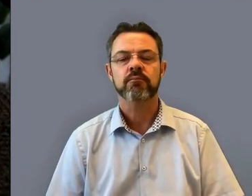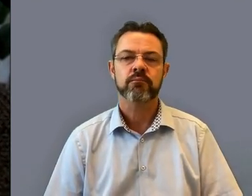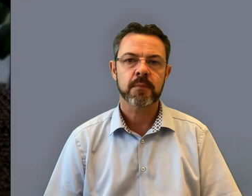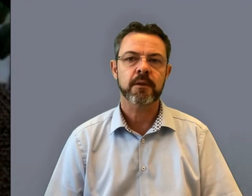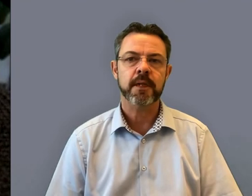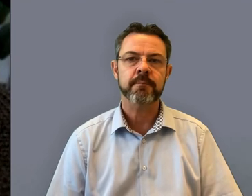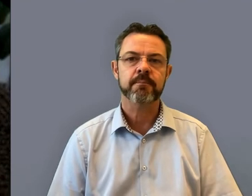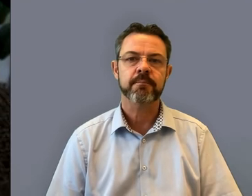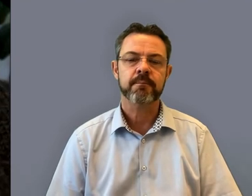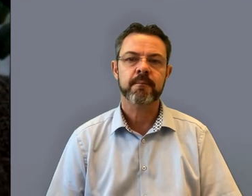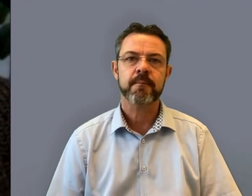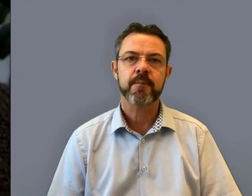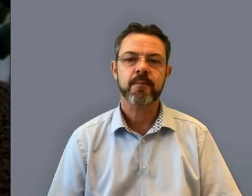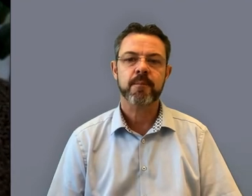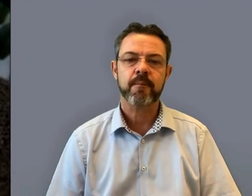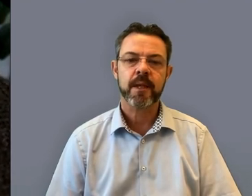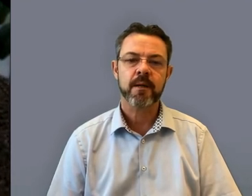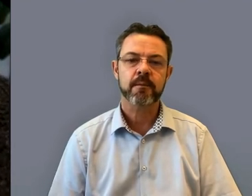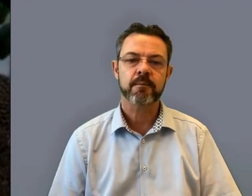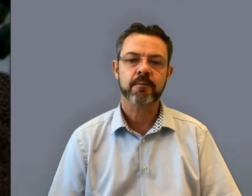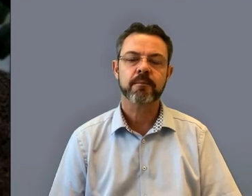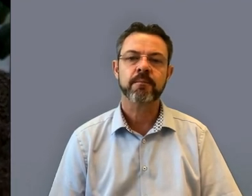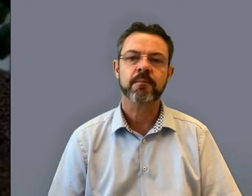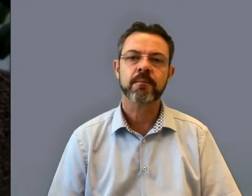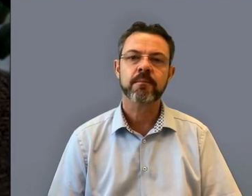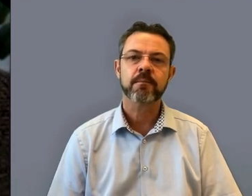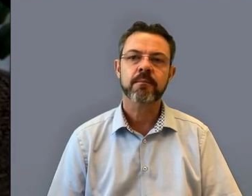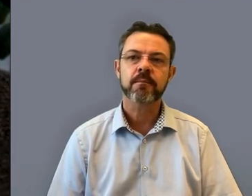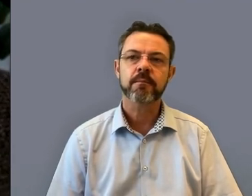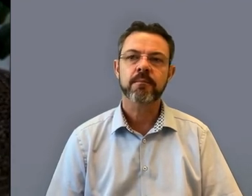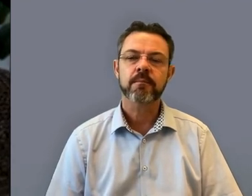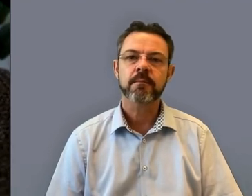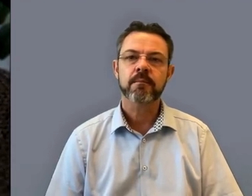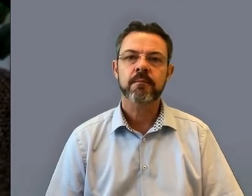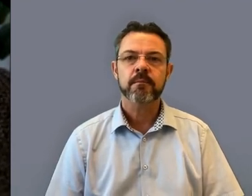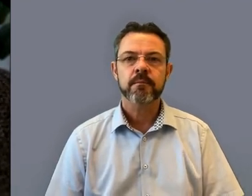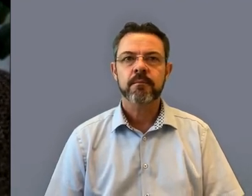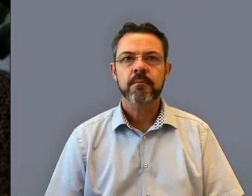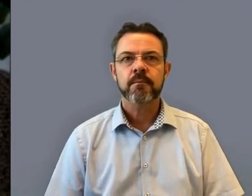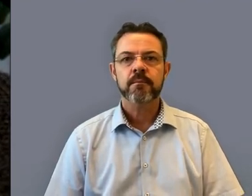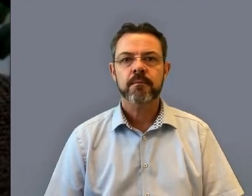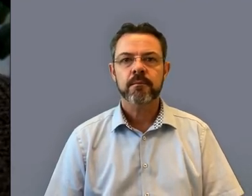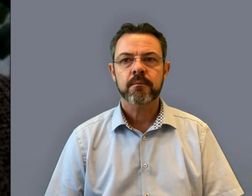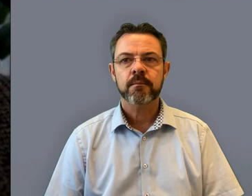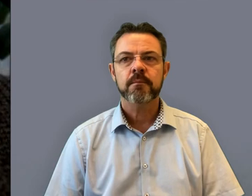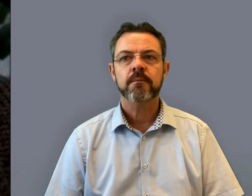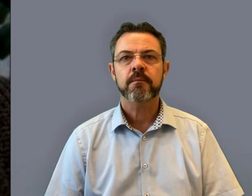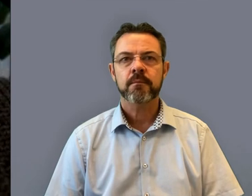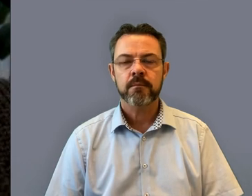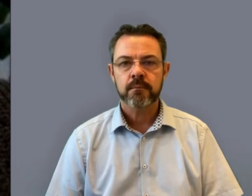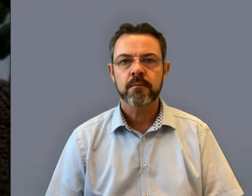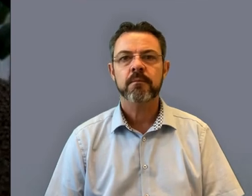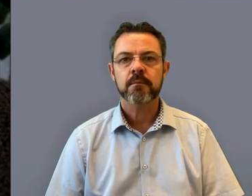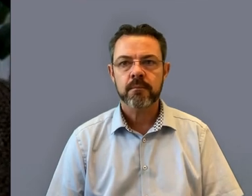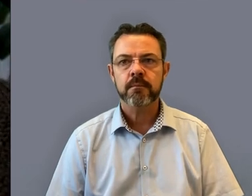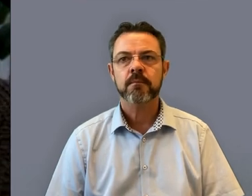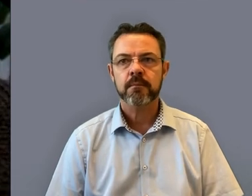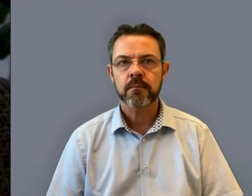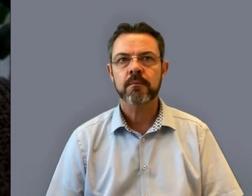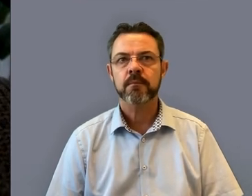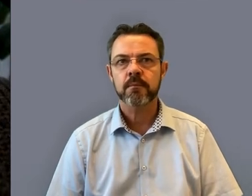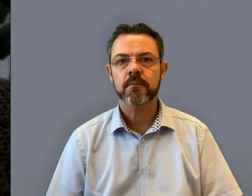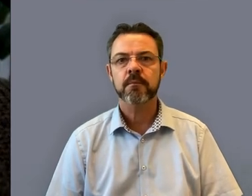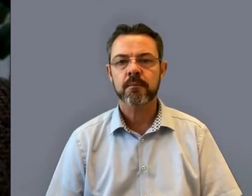Yeah, it could be. So in that sense, yeah, I think a lot of the models that we deal with, especially the more complex ones